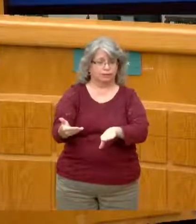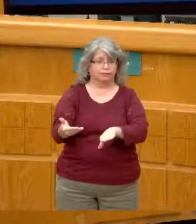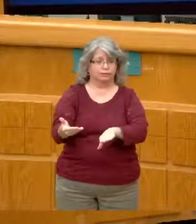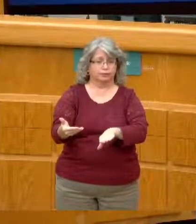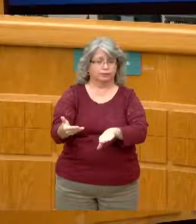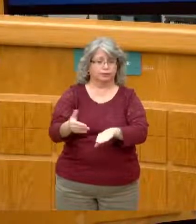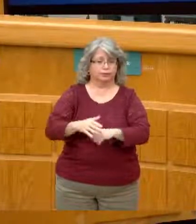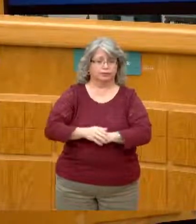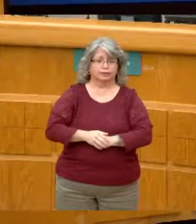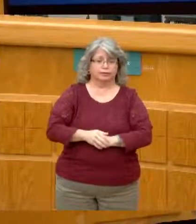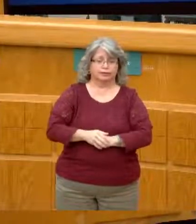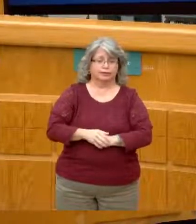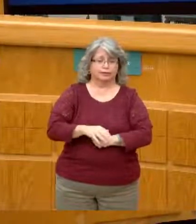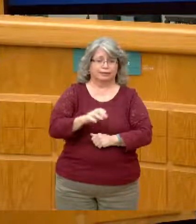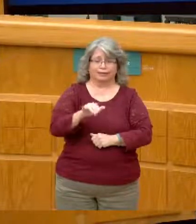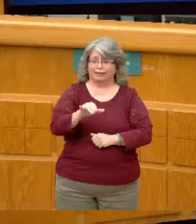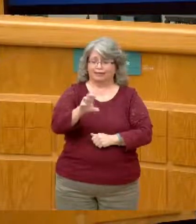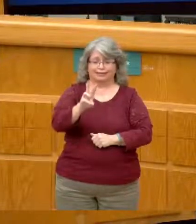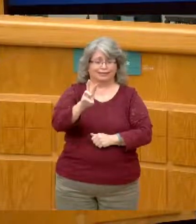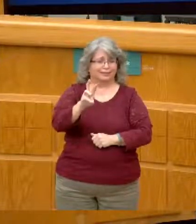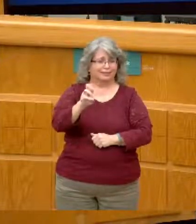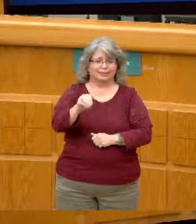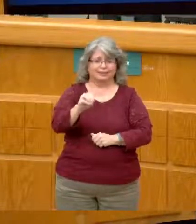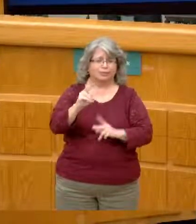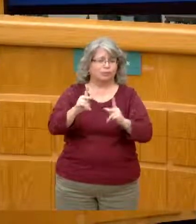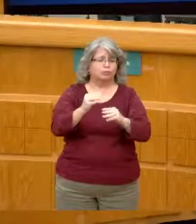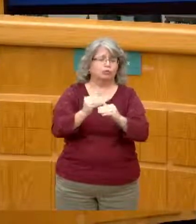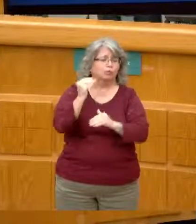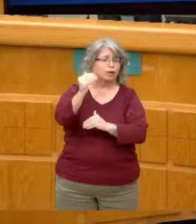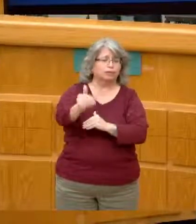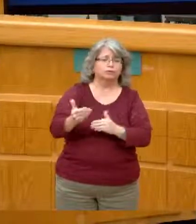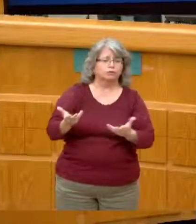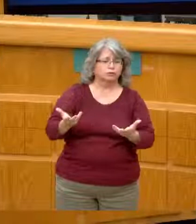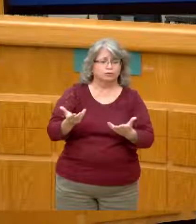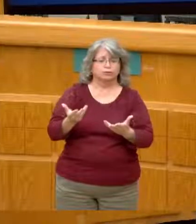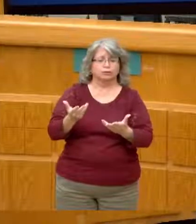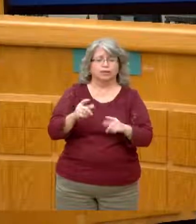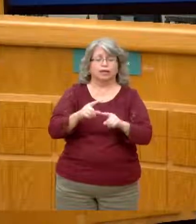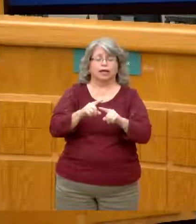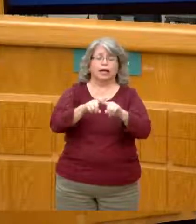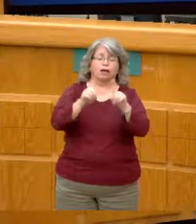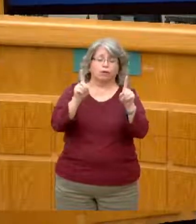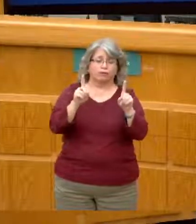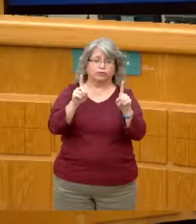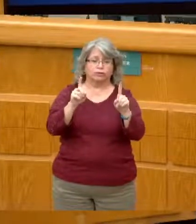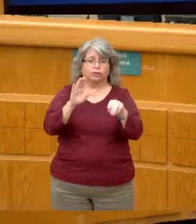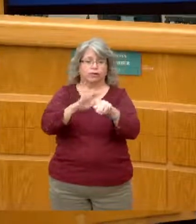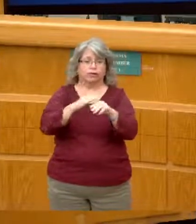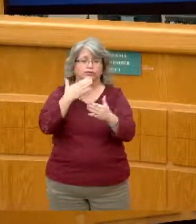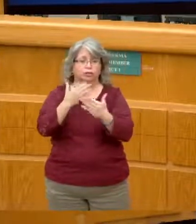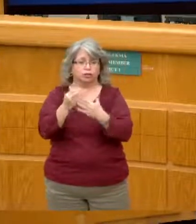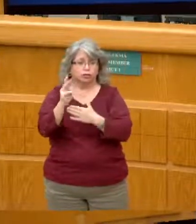That's 60 too many. However, on the bright side, we had a case count of